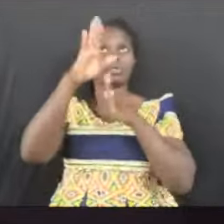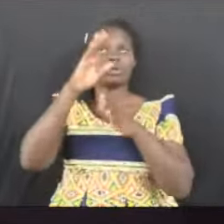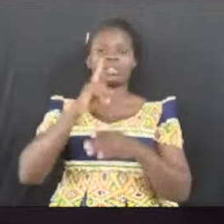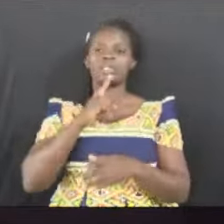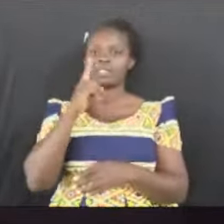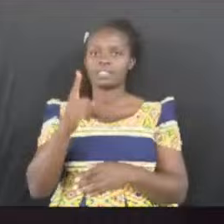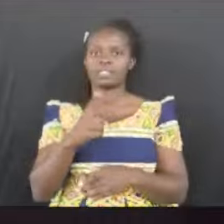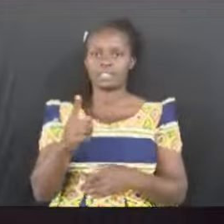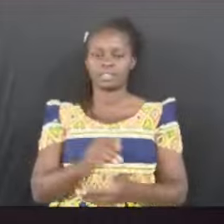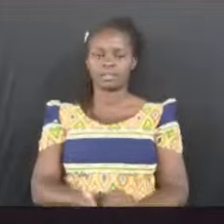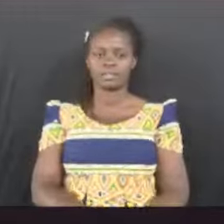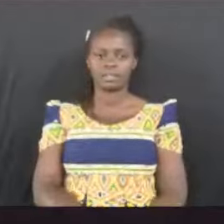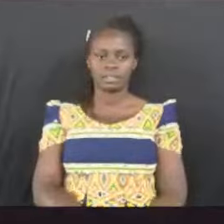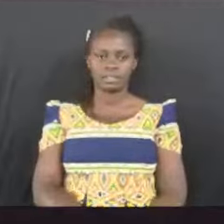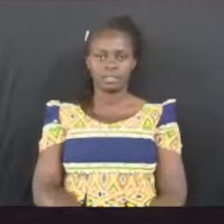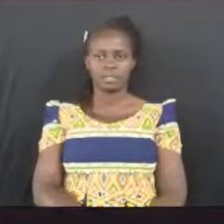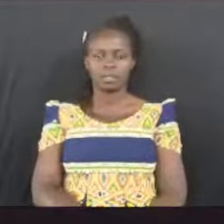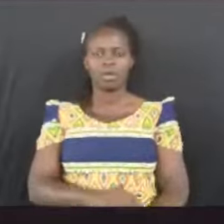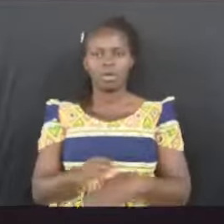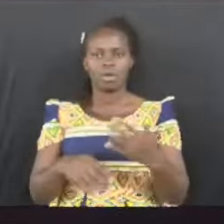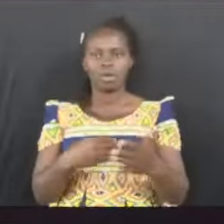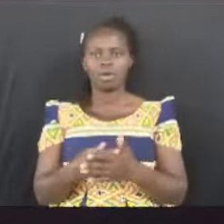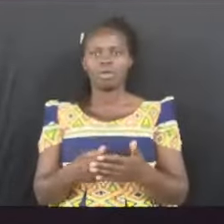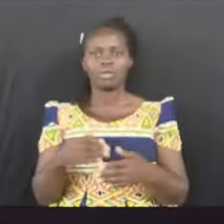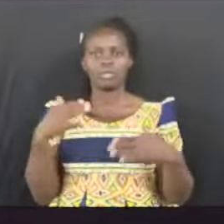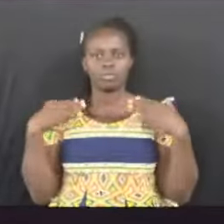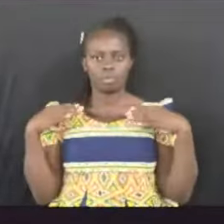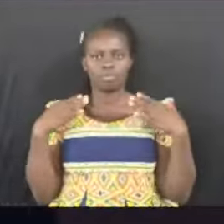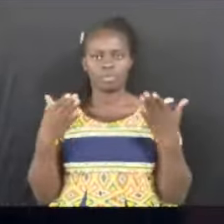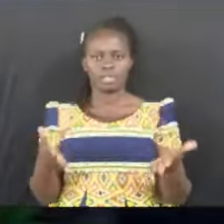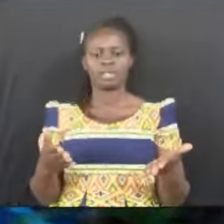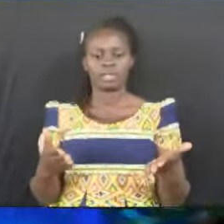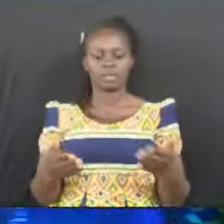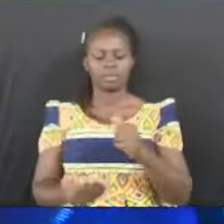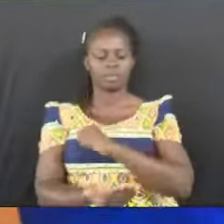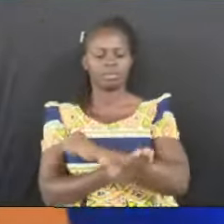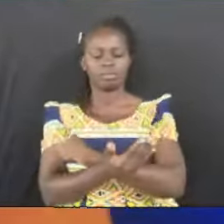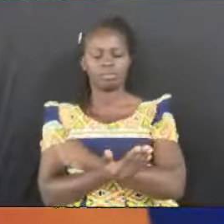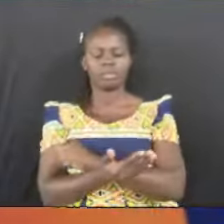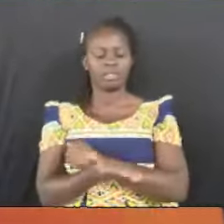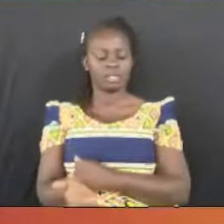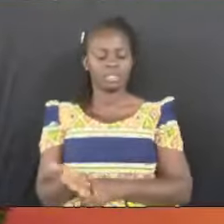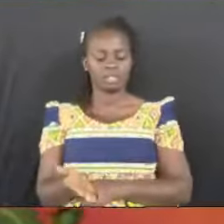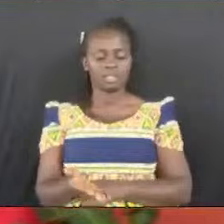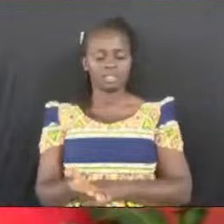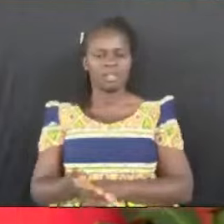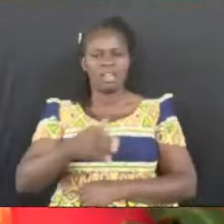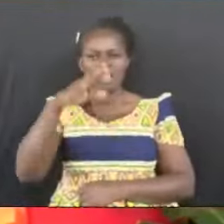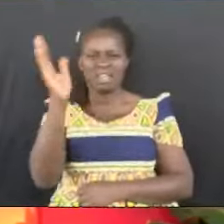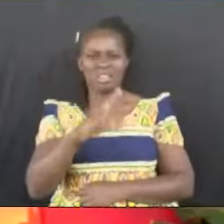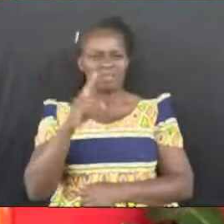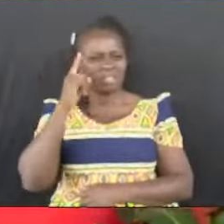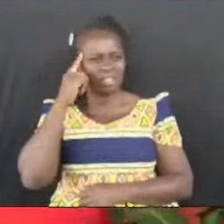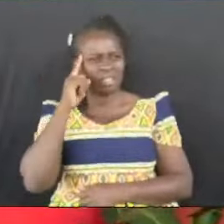every person in this building this morning, please never underestimate who you are.